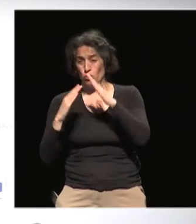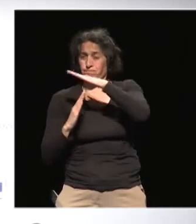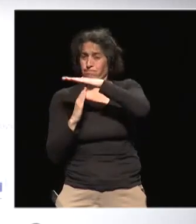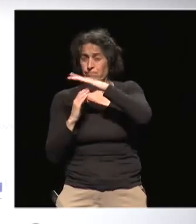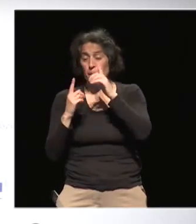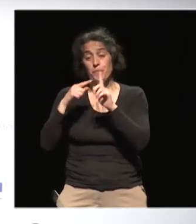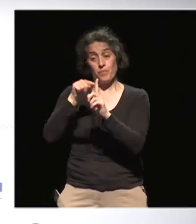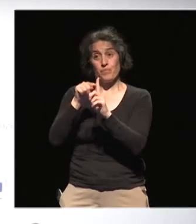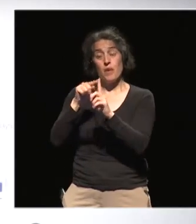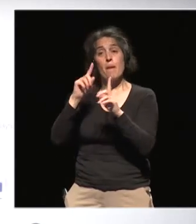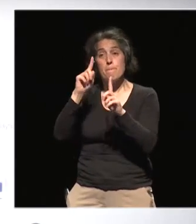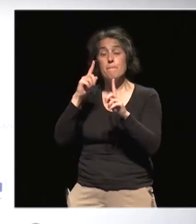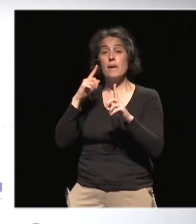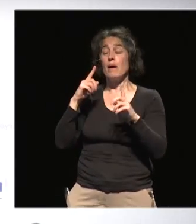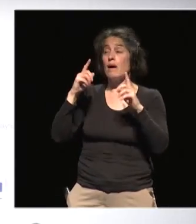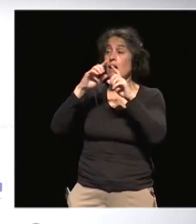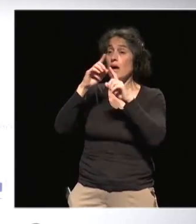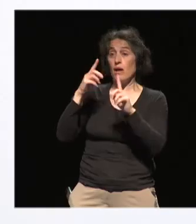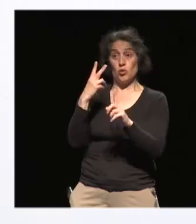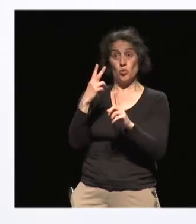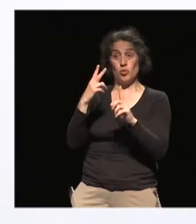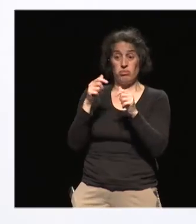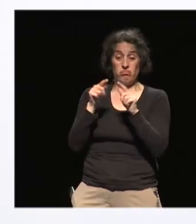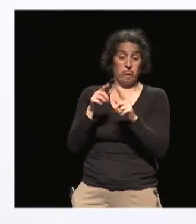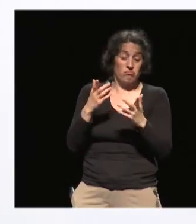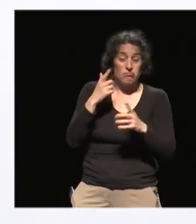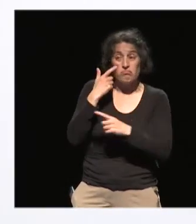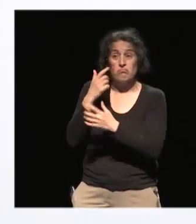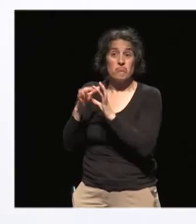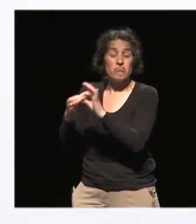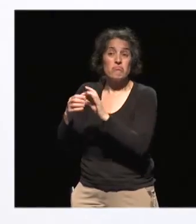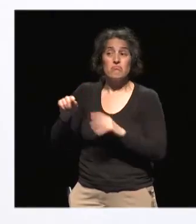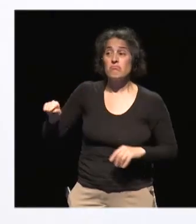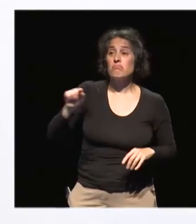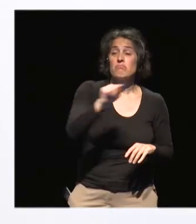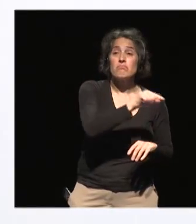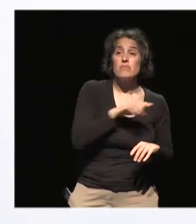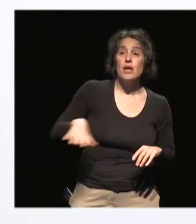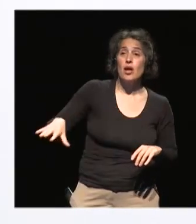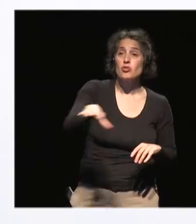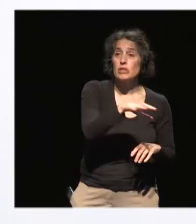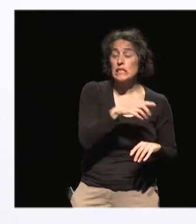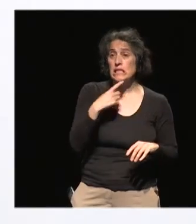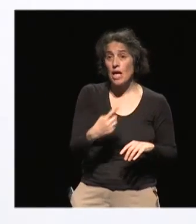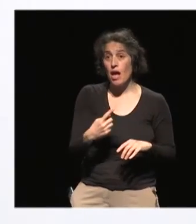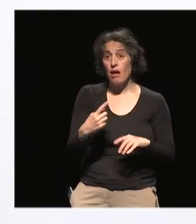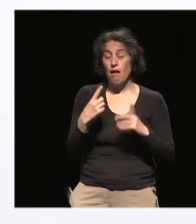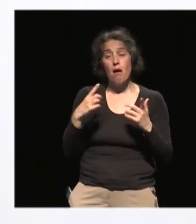these contributions and then stopping. We will have to have a multi-stage approach, a much